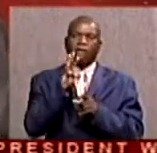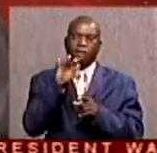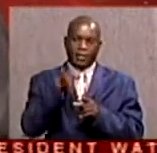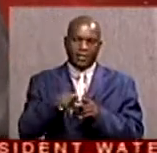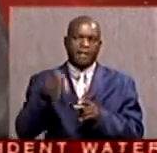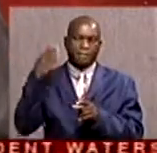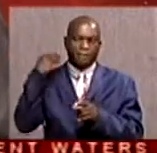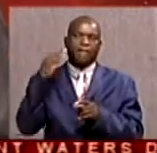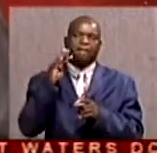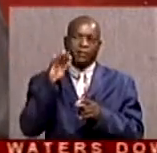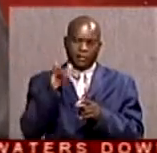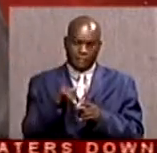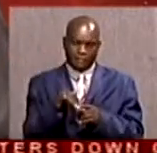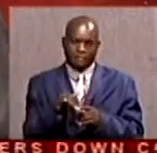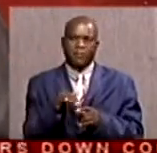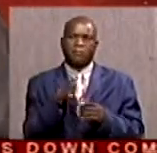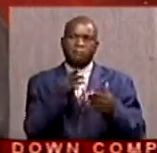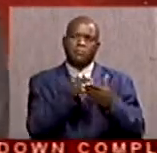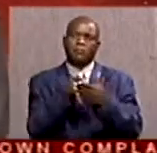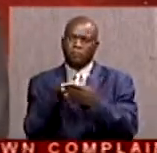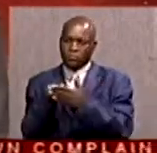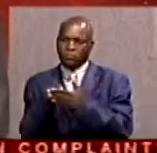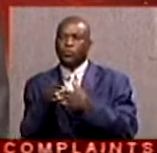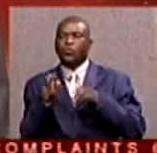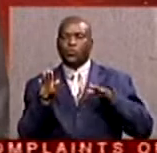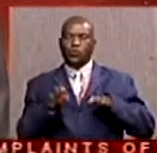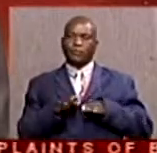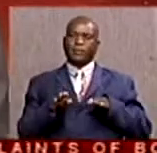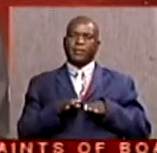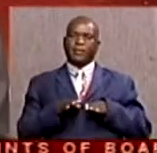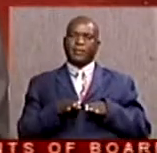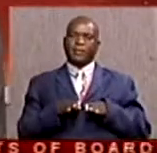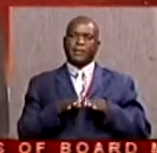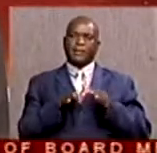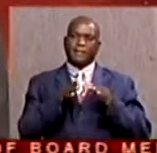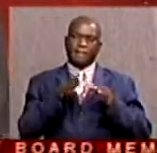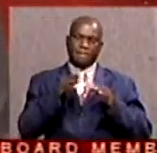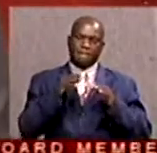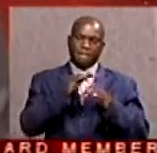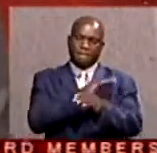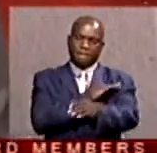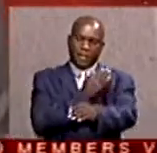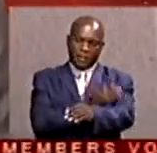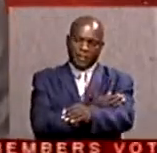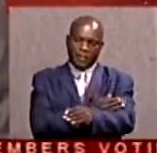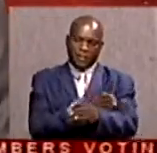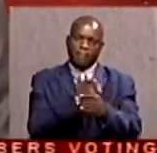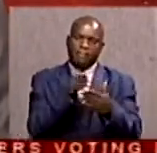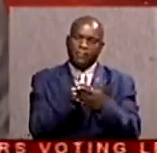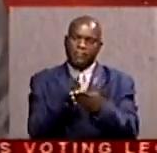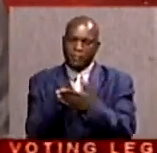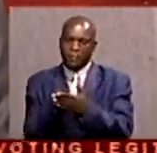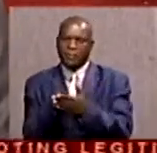4 years. In terms of the impediments of women getting into positions of authority or power in mainstream society, what have